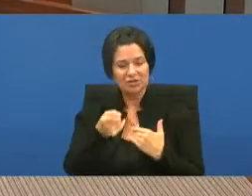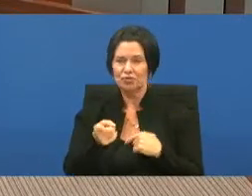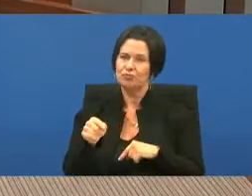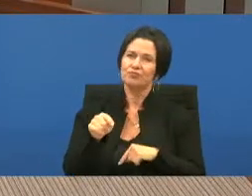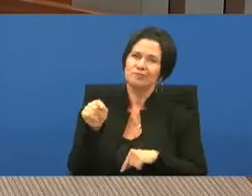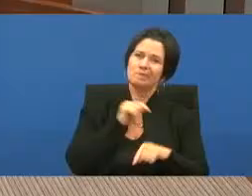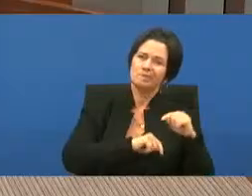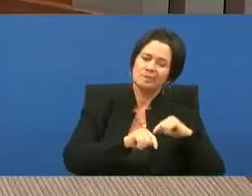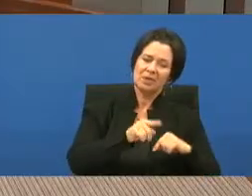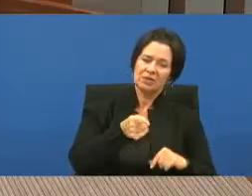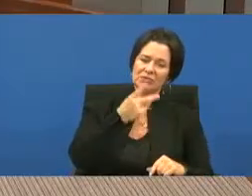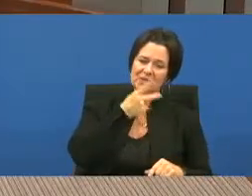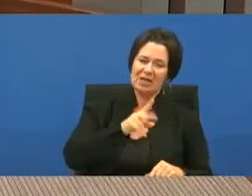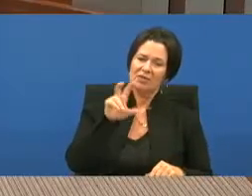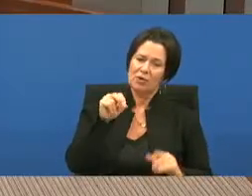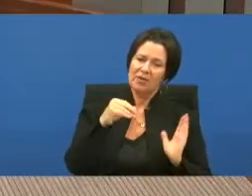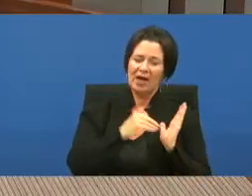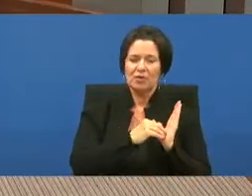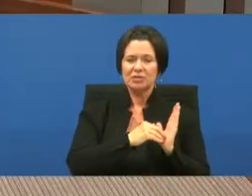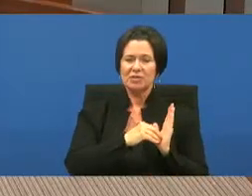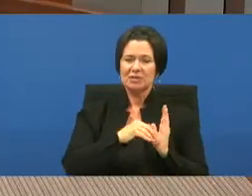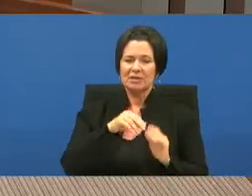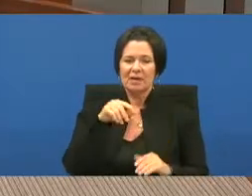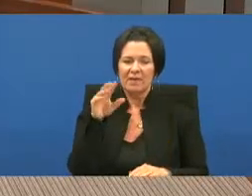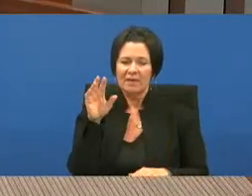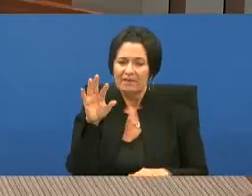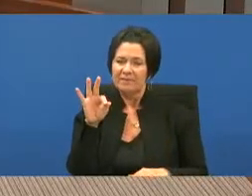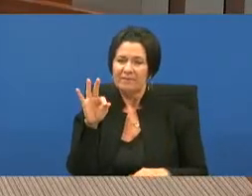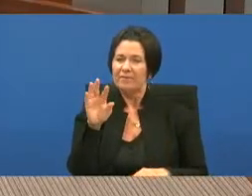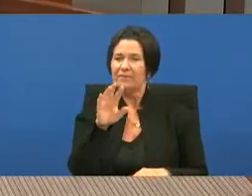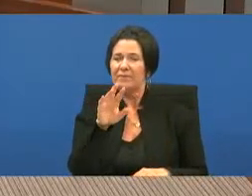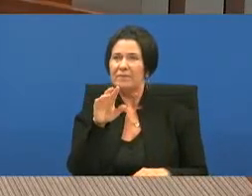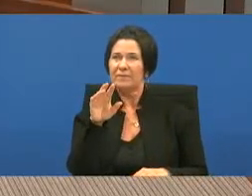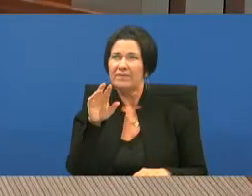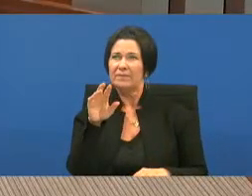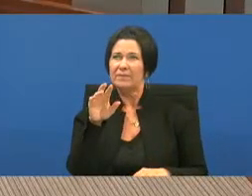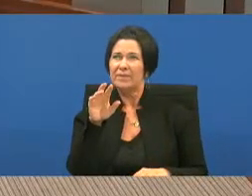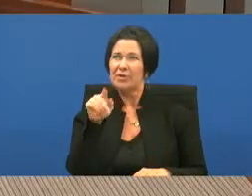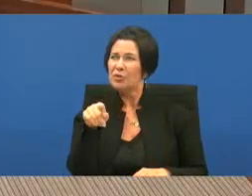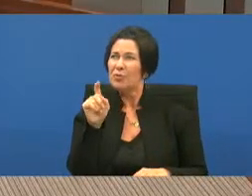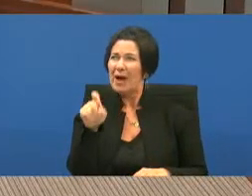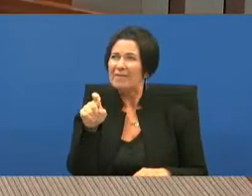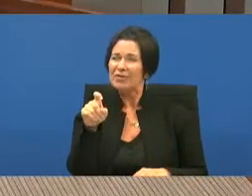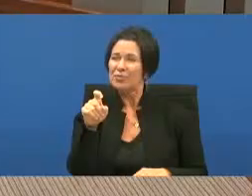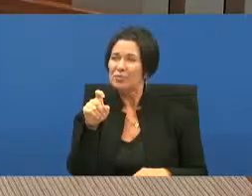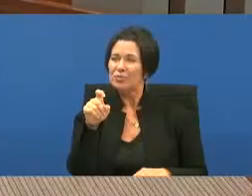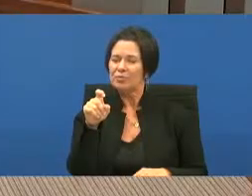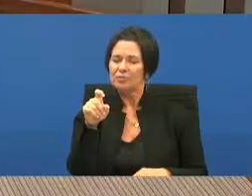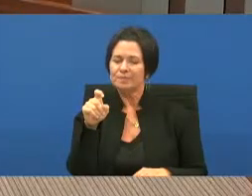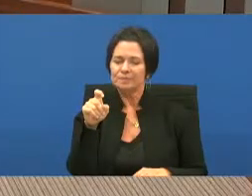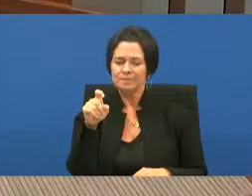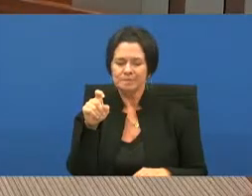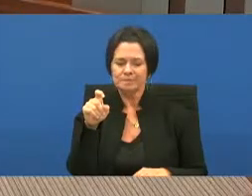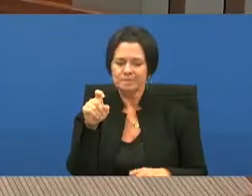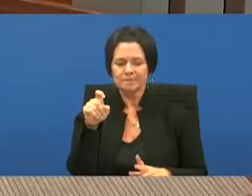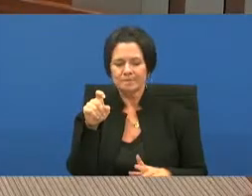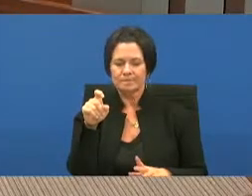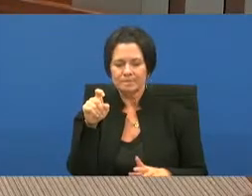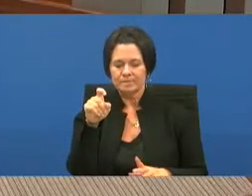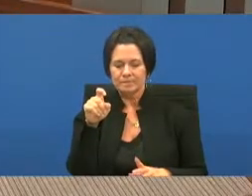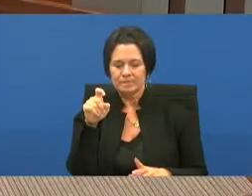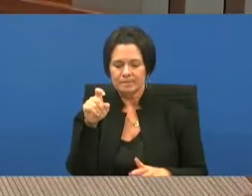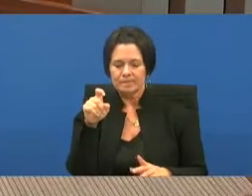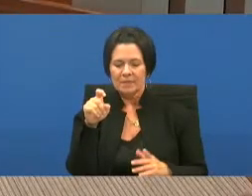kind of that 30,000-foot view, you have to approach things, you have to look at them differently. And it's real